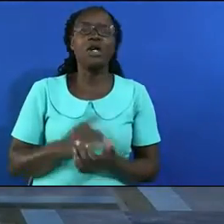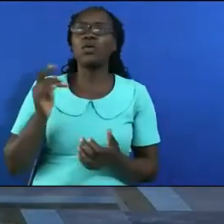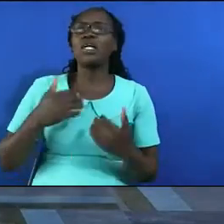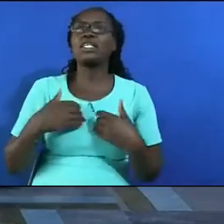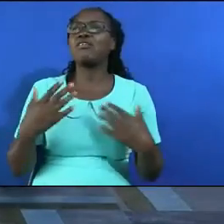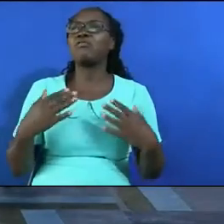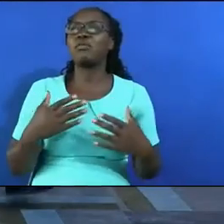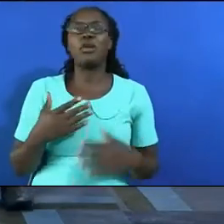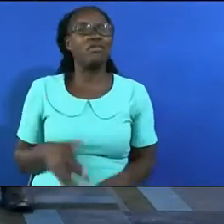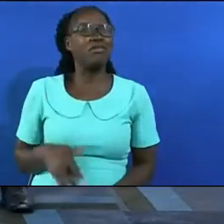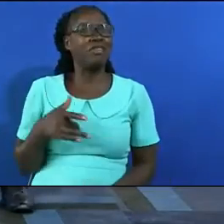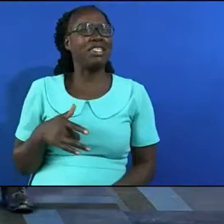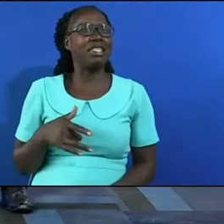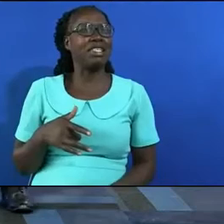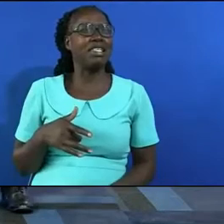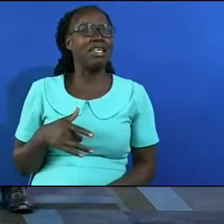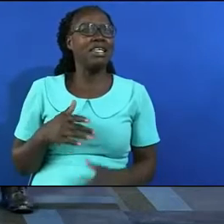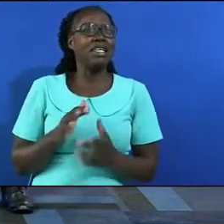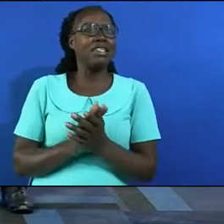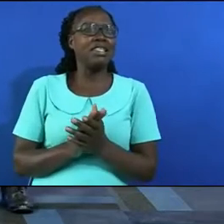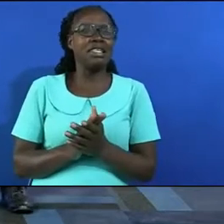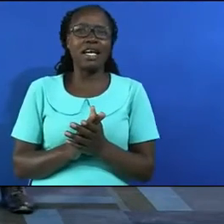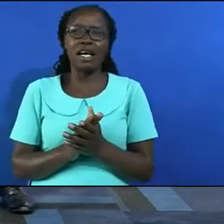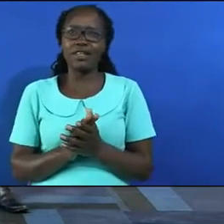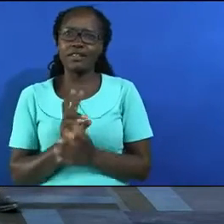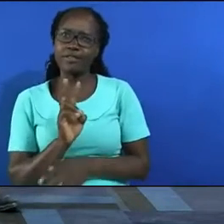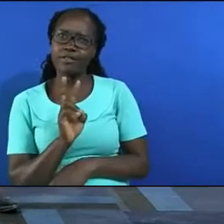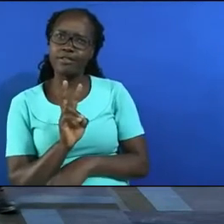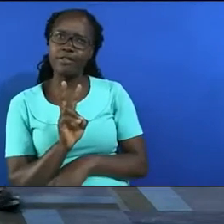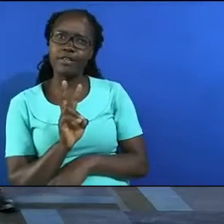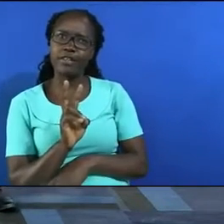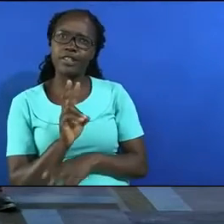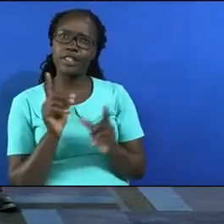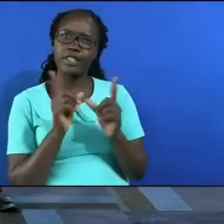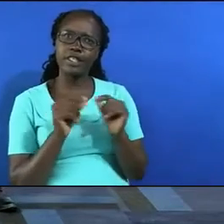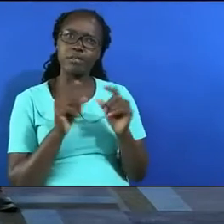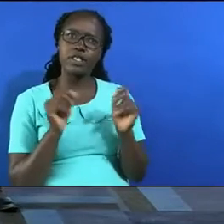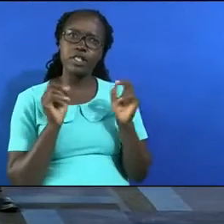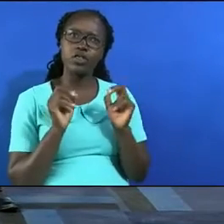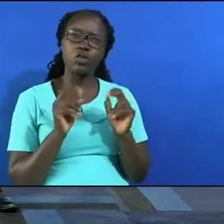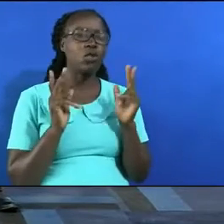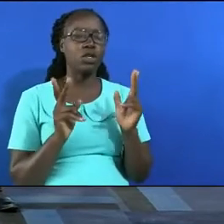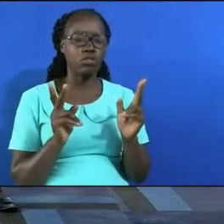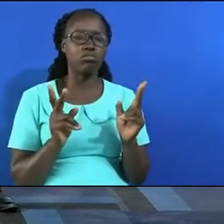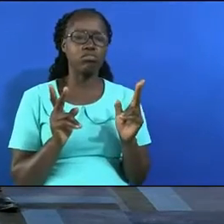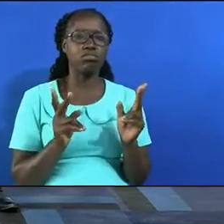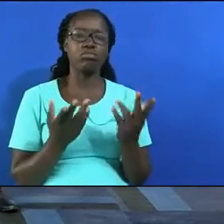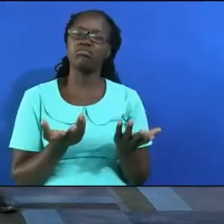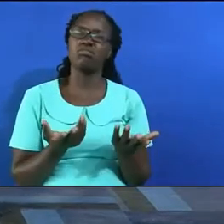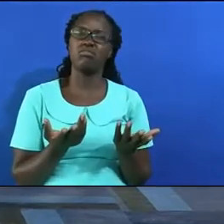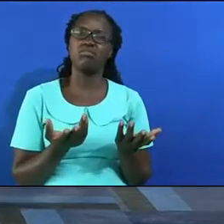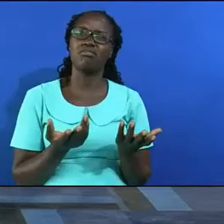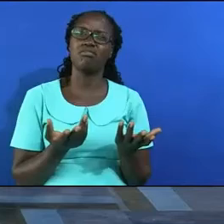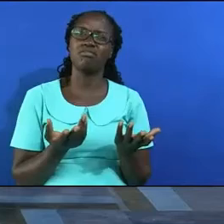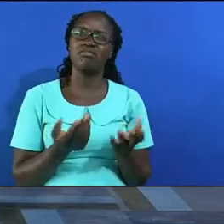people who are here feeling like they are the guardians to watch. Is the message okay?